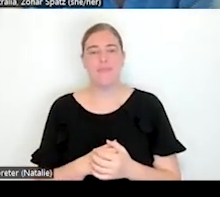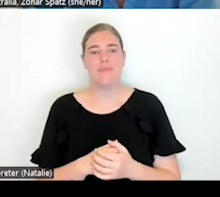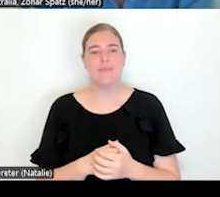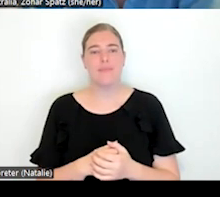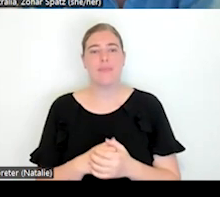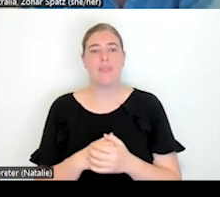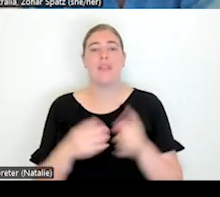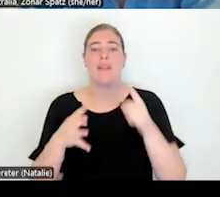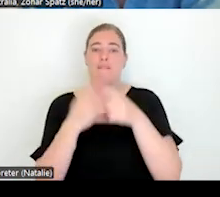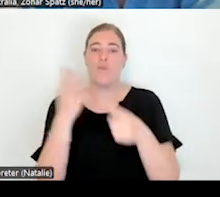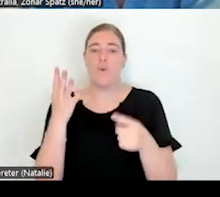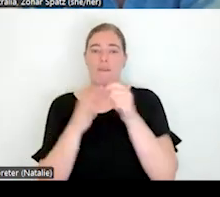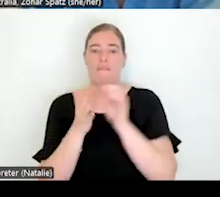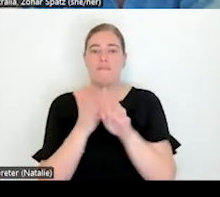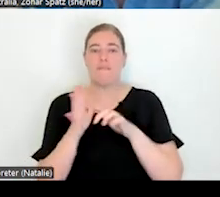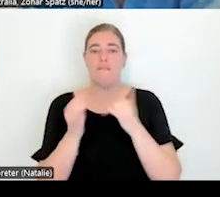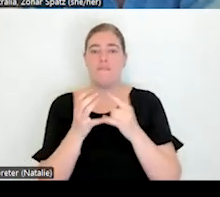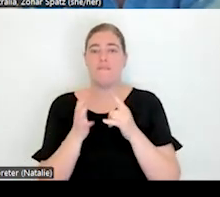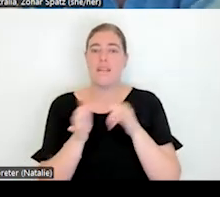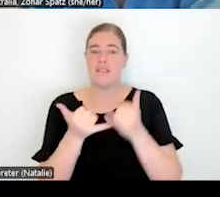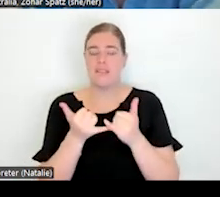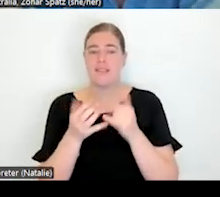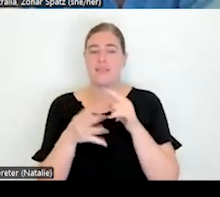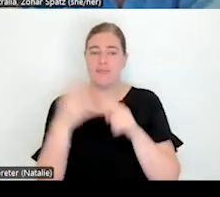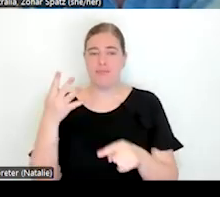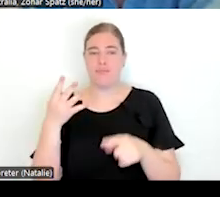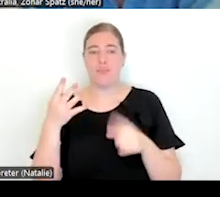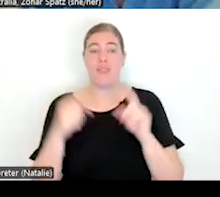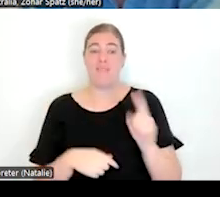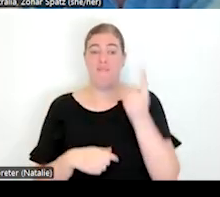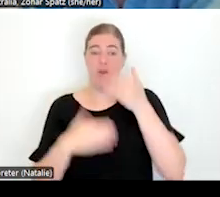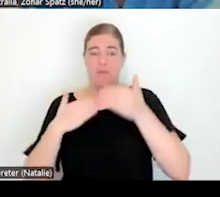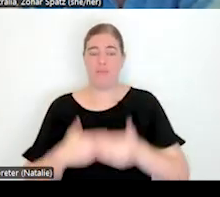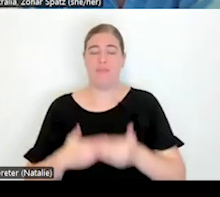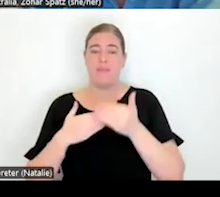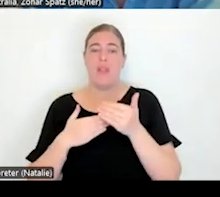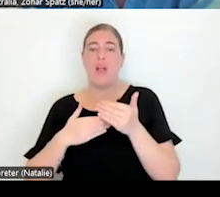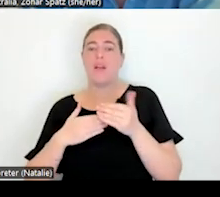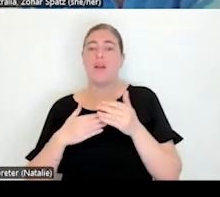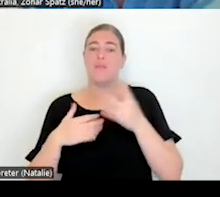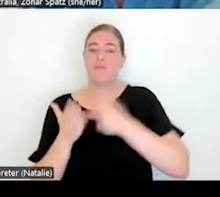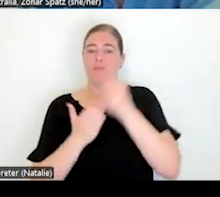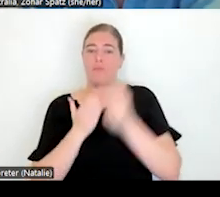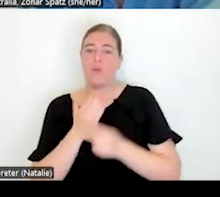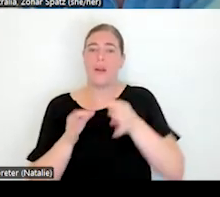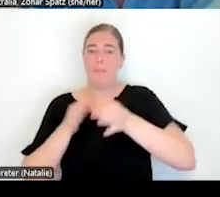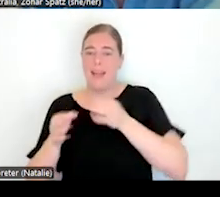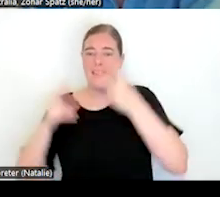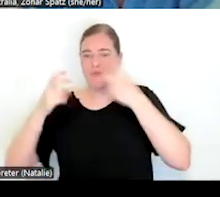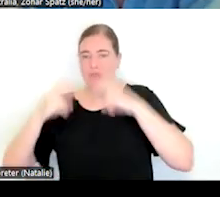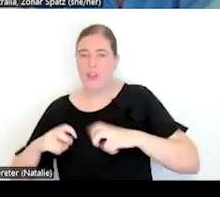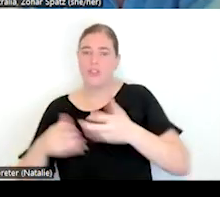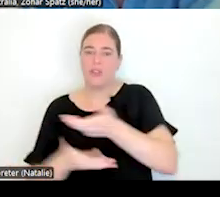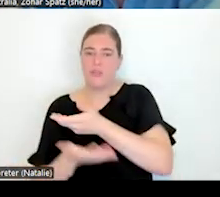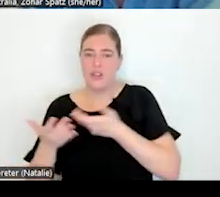this project. The first phase is project planning, research, and consultation. The second phase is